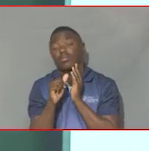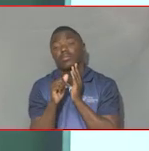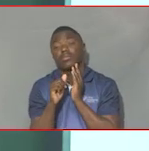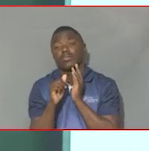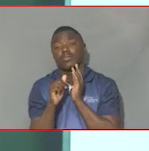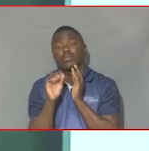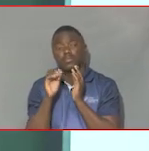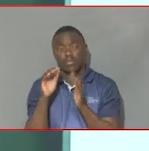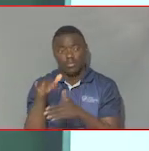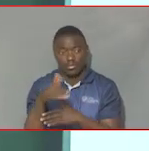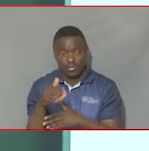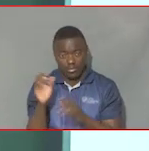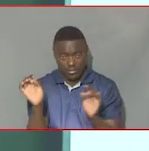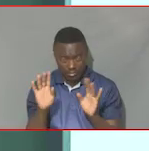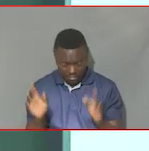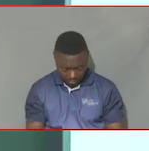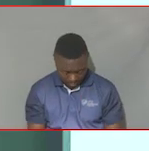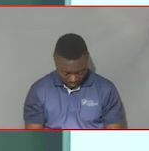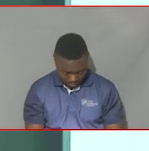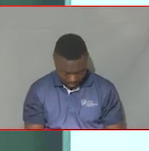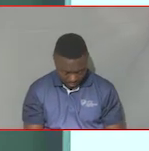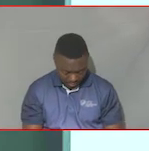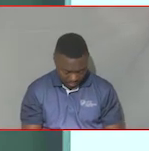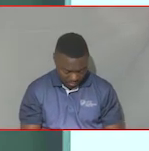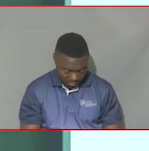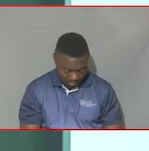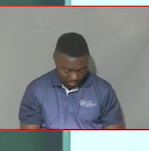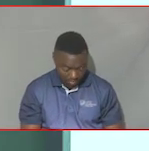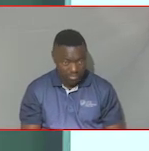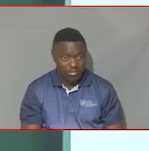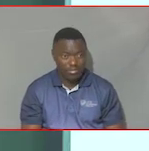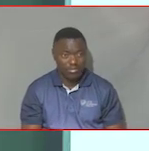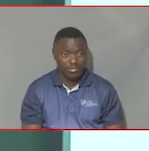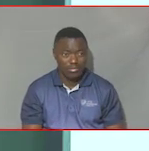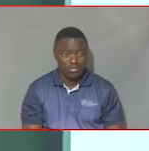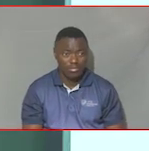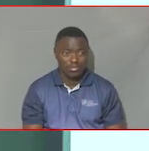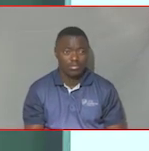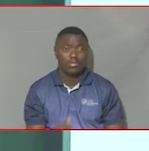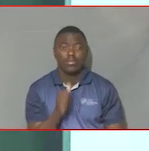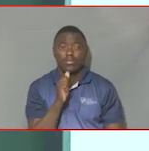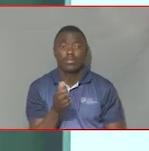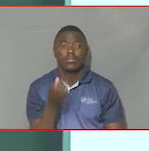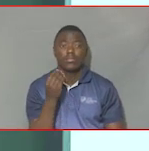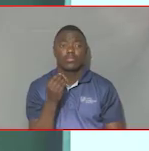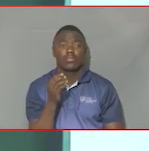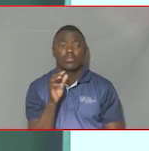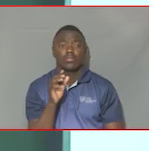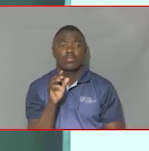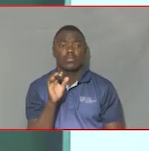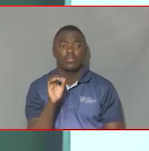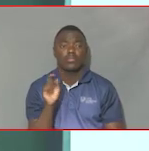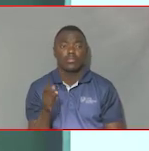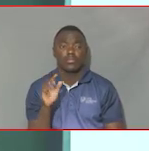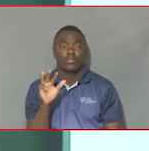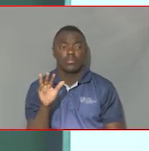interval. Is that clear? Okay. People, did you get R is equal to 0.95?